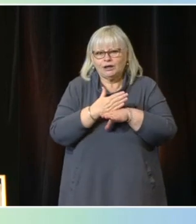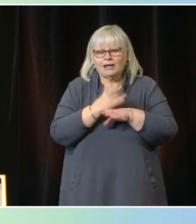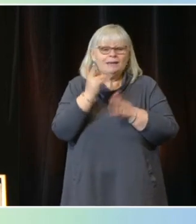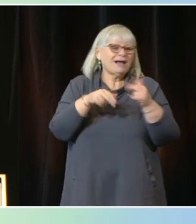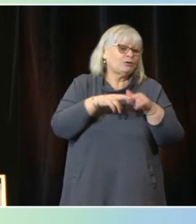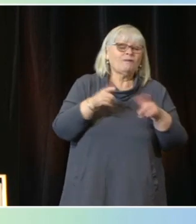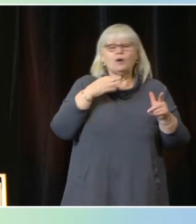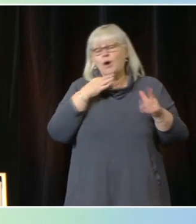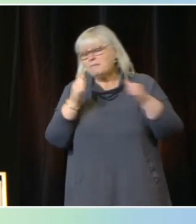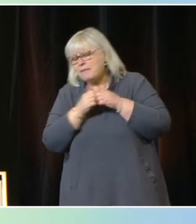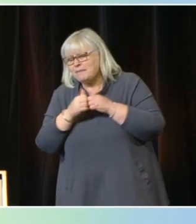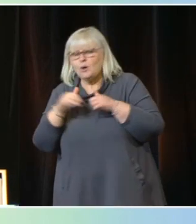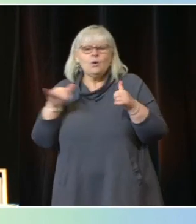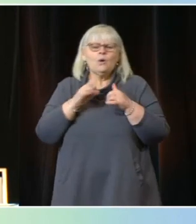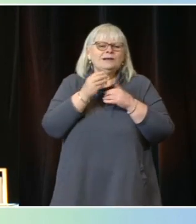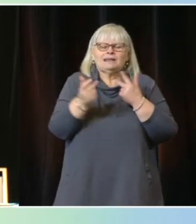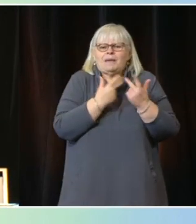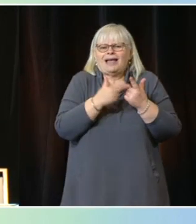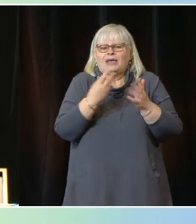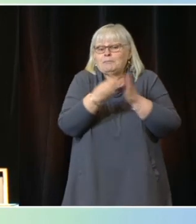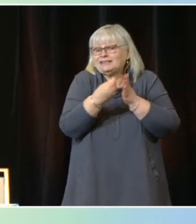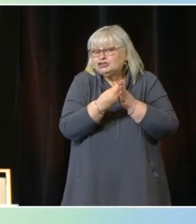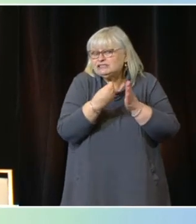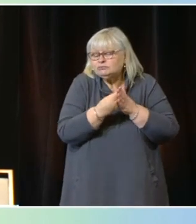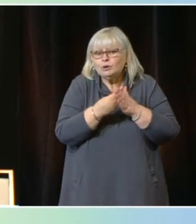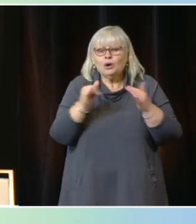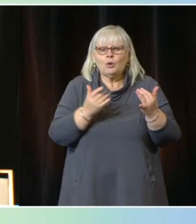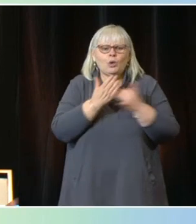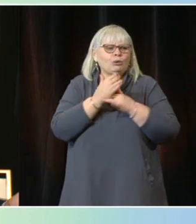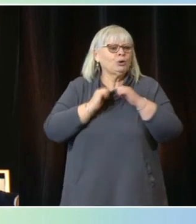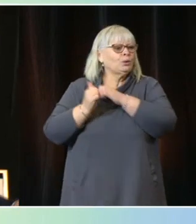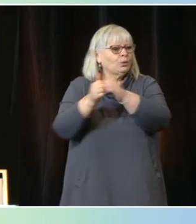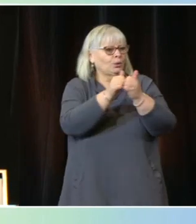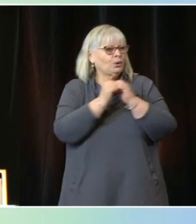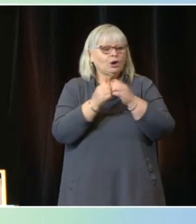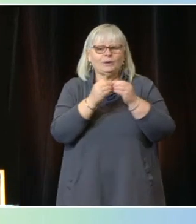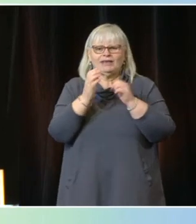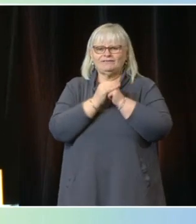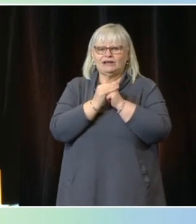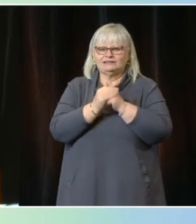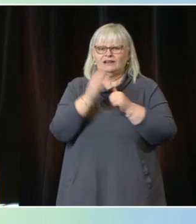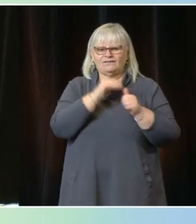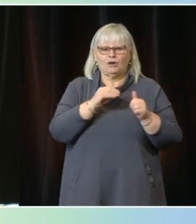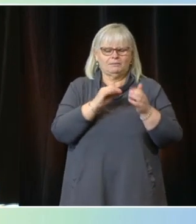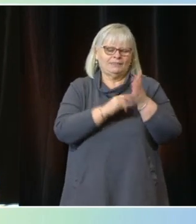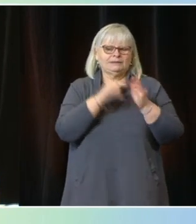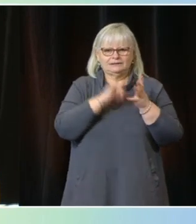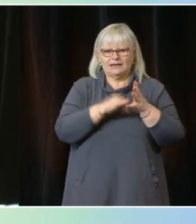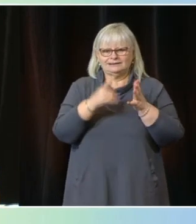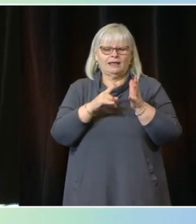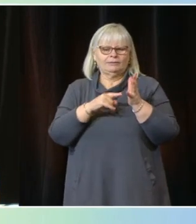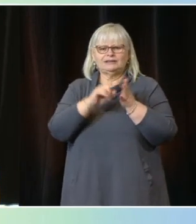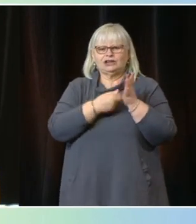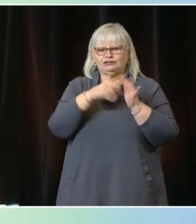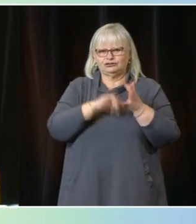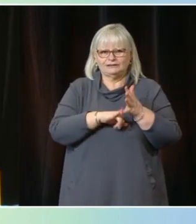the white paper process or subsequent budgets or through cooperation with our friends from the states and territories